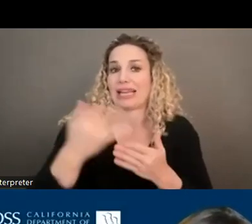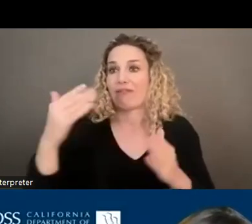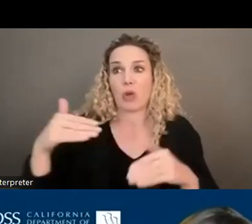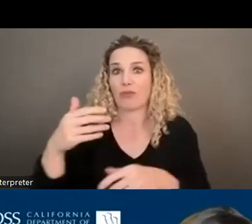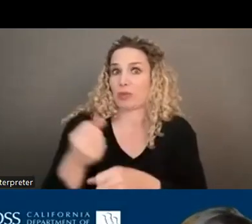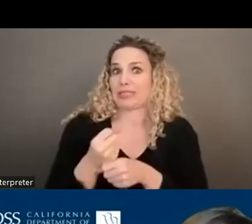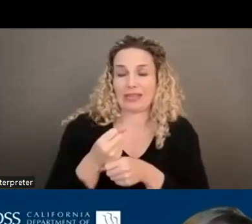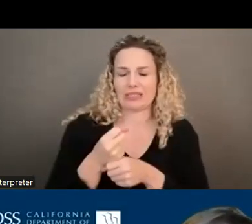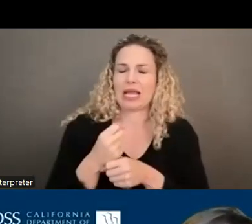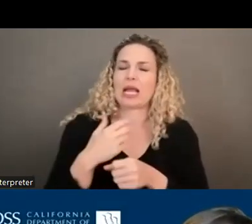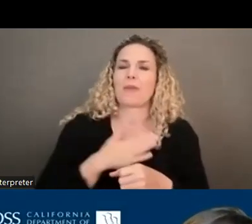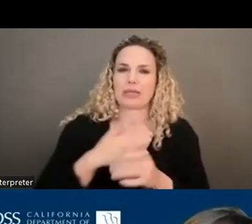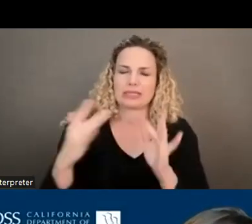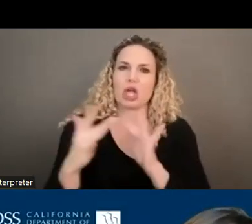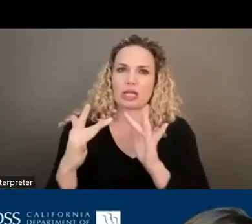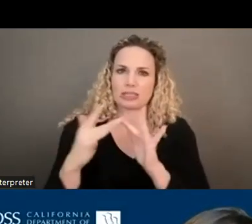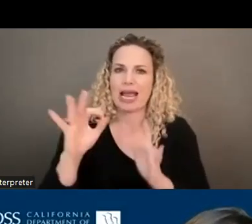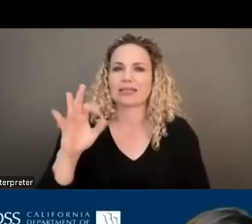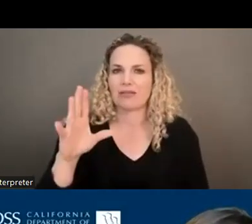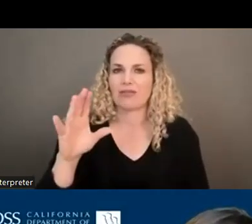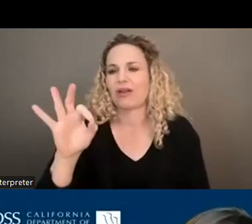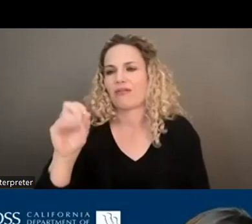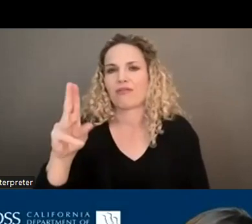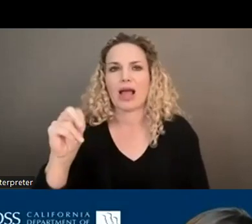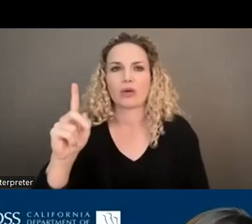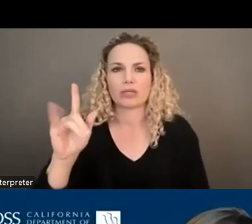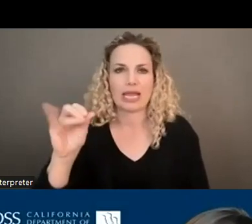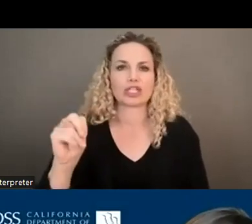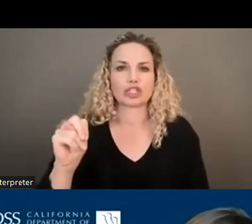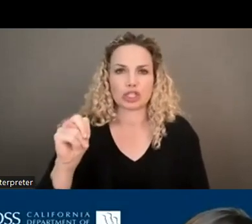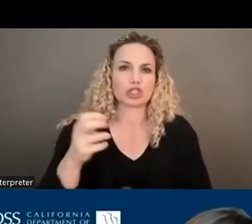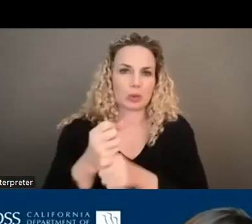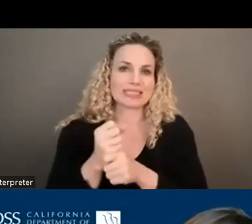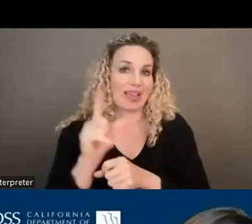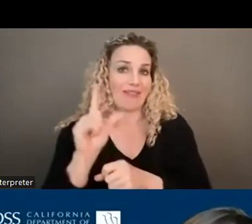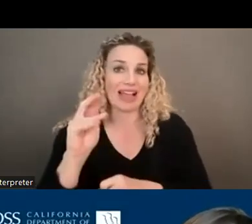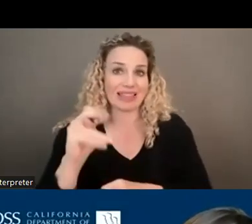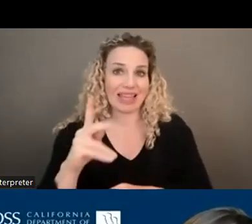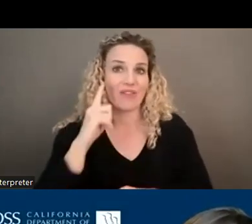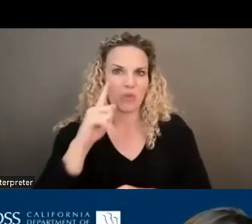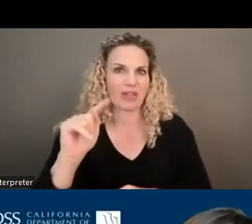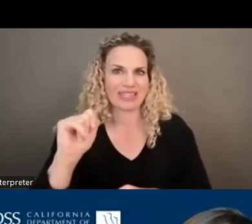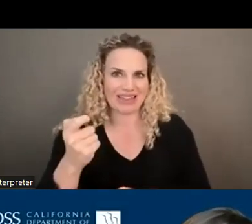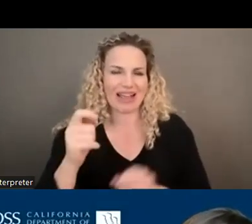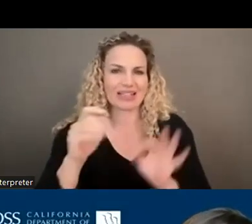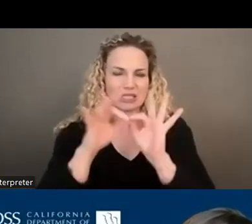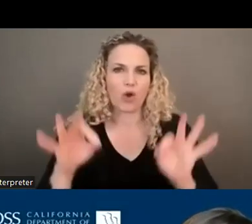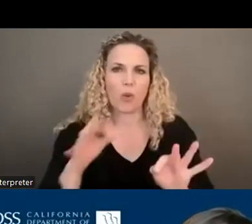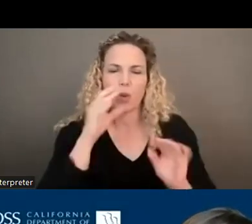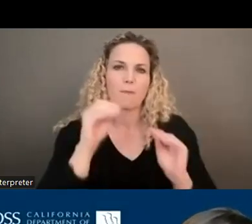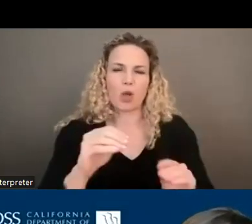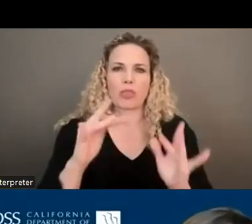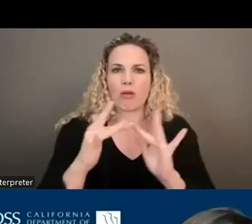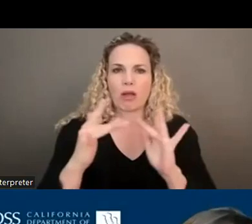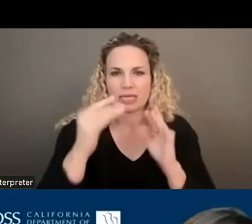communication, please contact the Foundation to receive a link to the tax form, and we'll put the contact